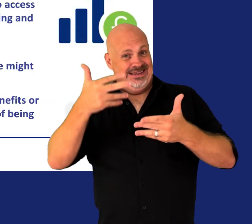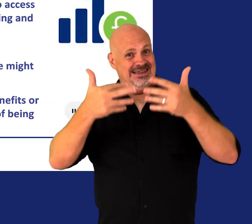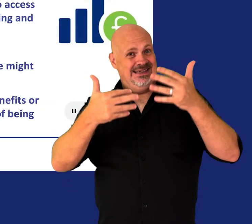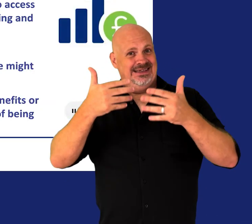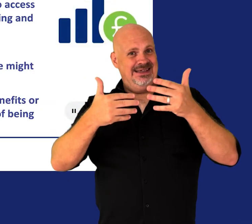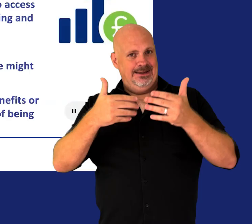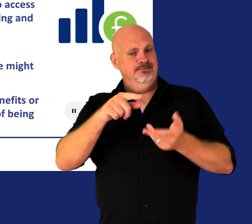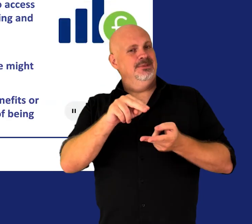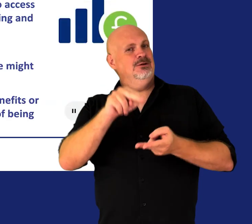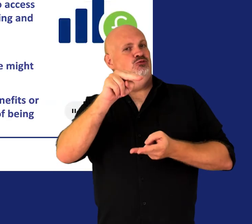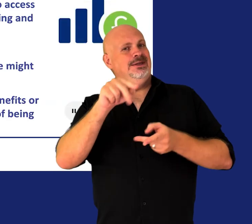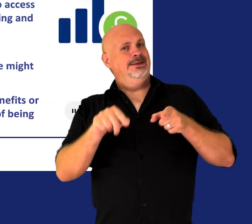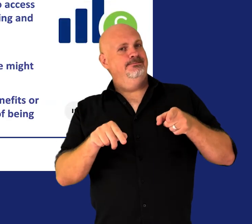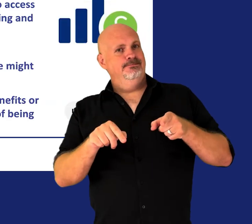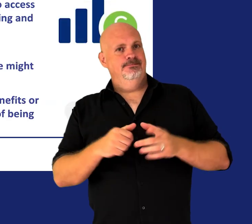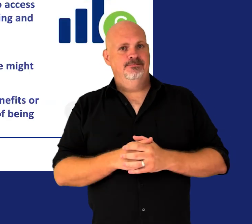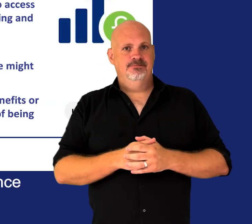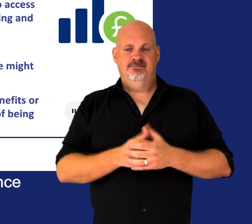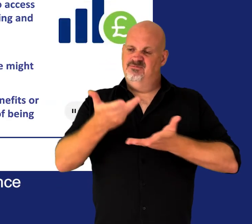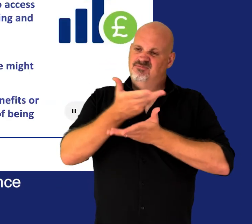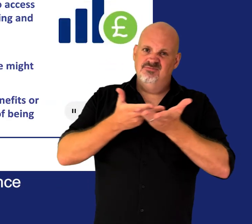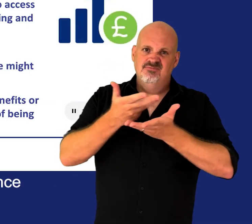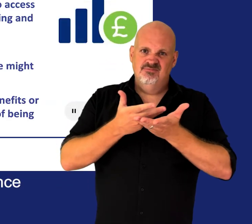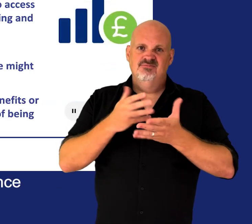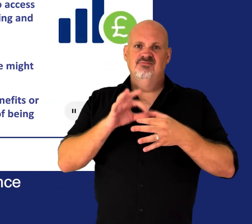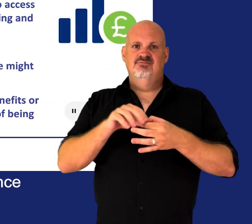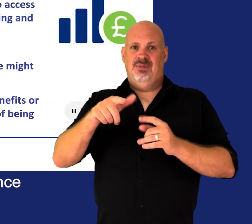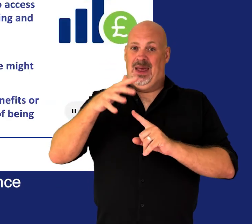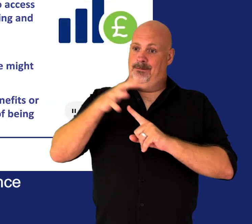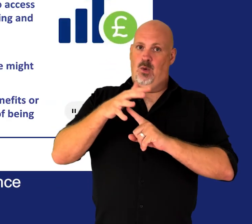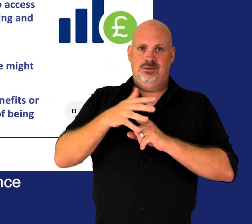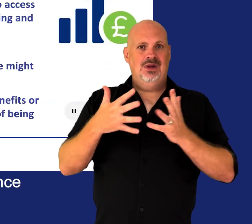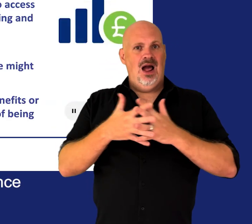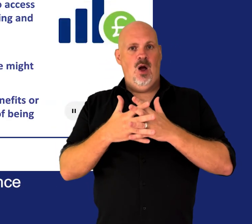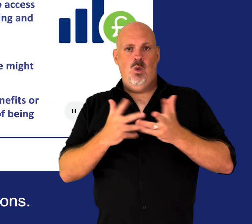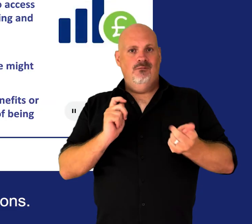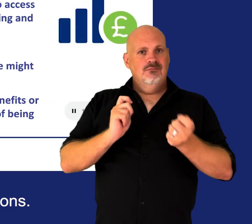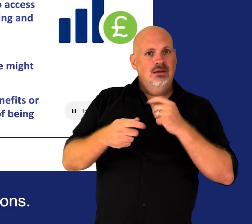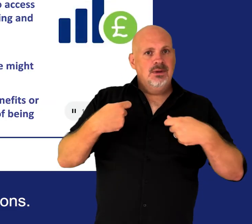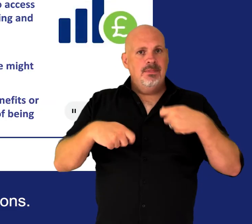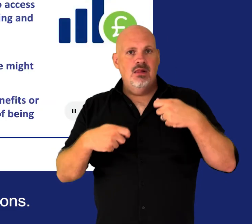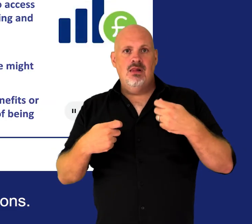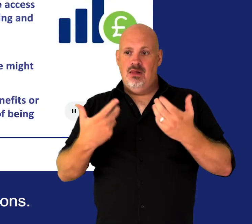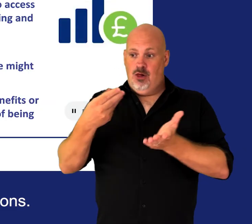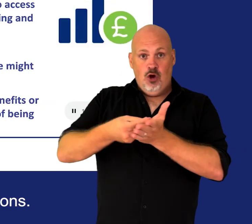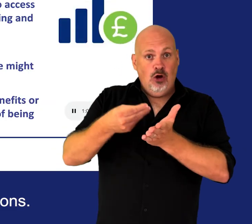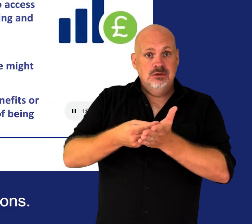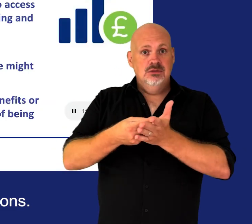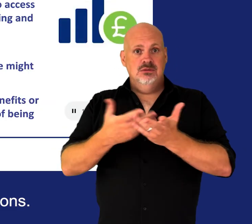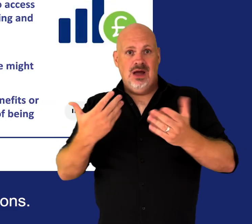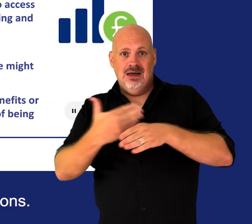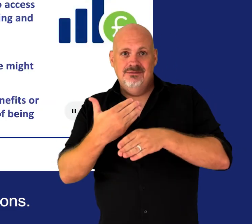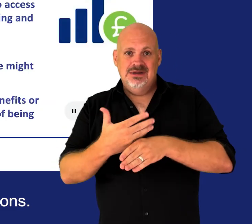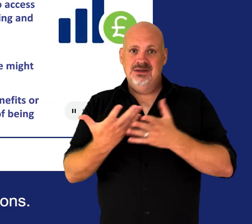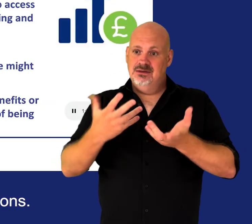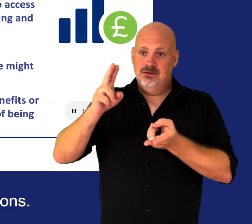with an increase in this statistic. There was discussion of the importance of a flexible approach to cost of activities with access